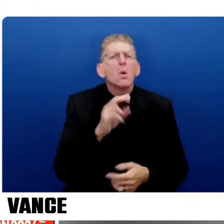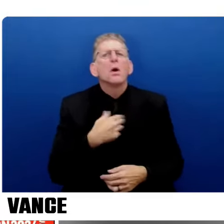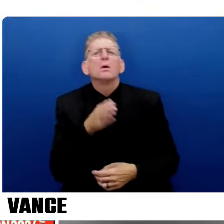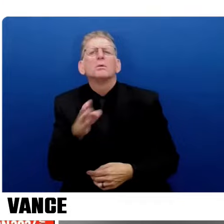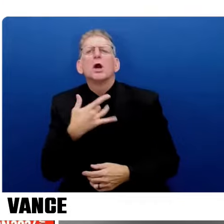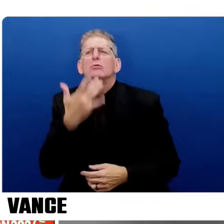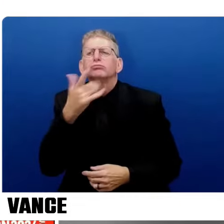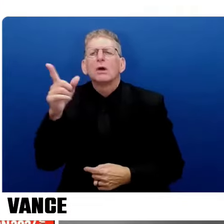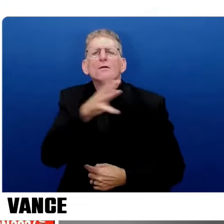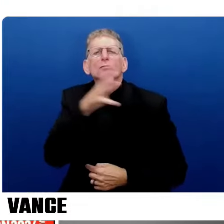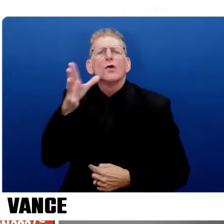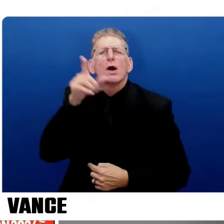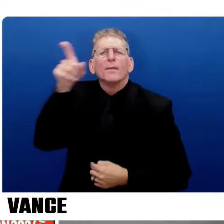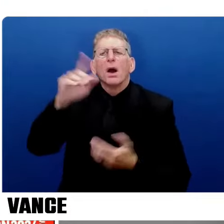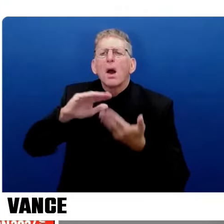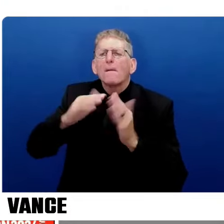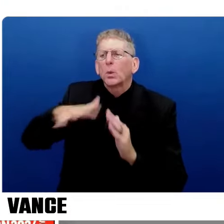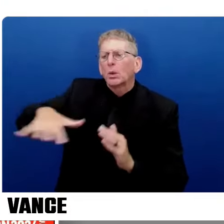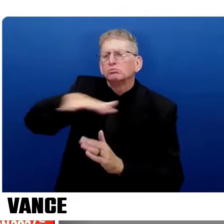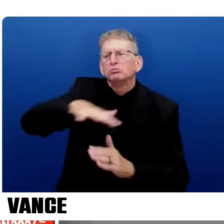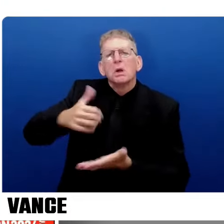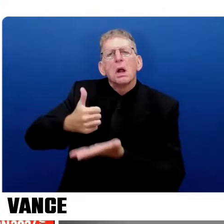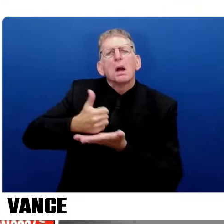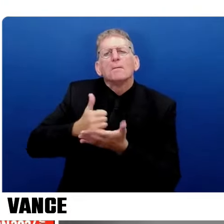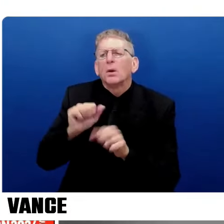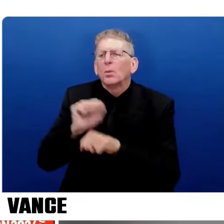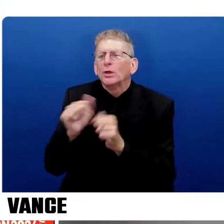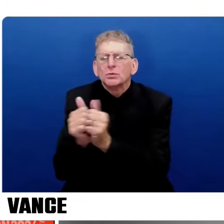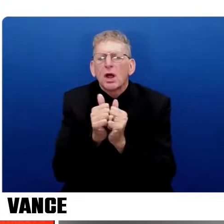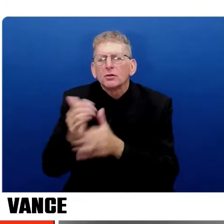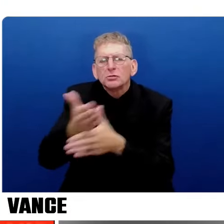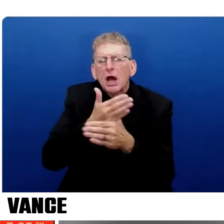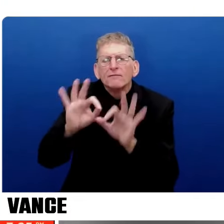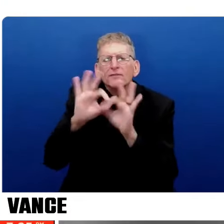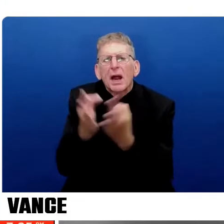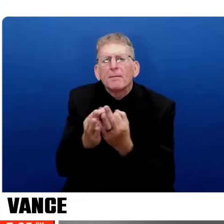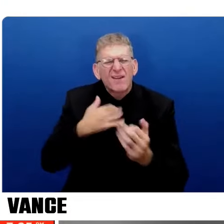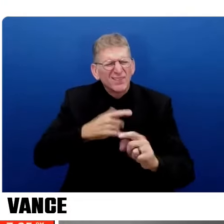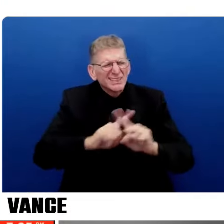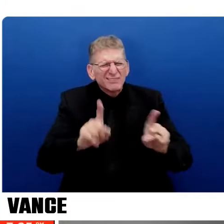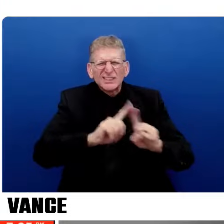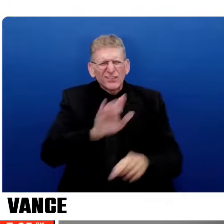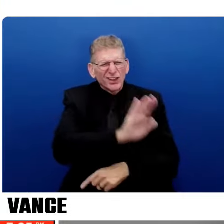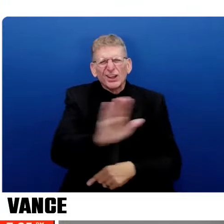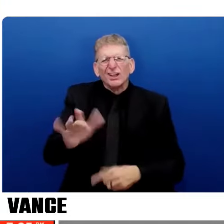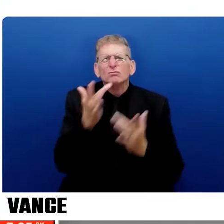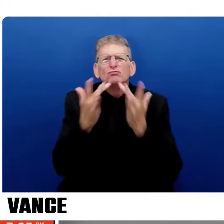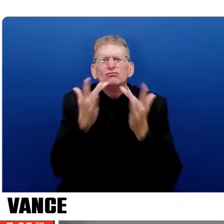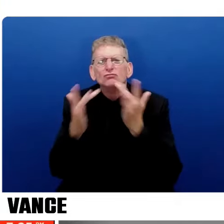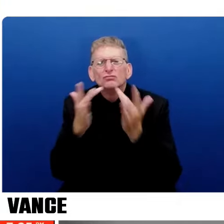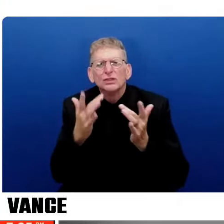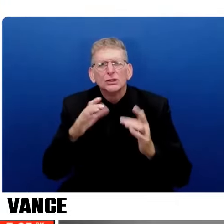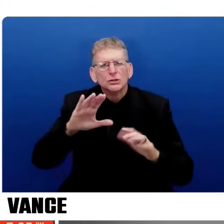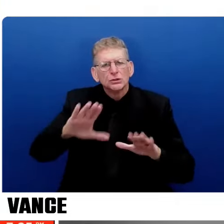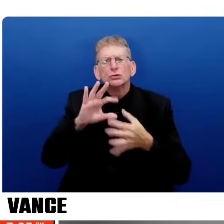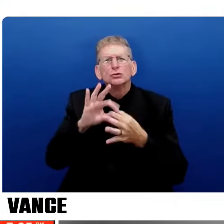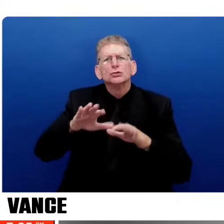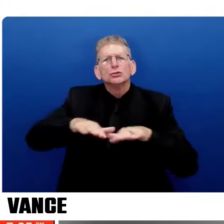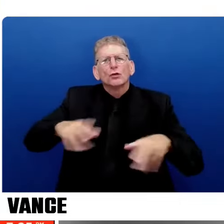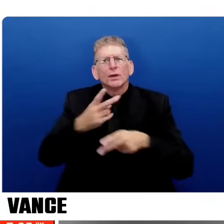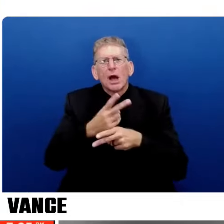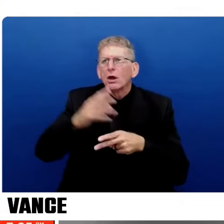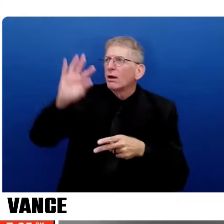to provide child care in the way that makes the most sense. You don't get access to any of these federal monies. We want to promote choice in how we